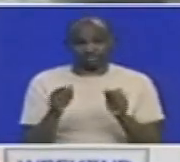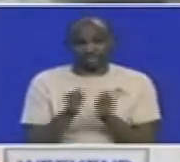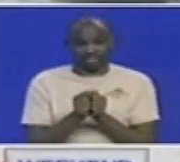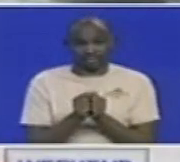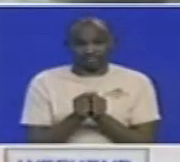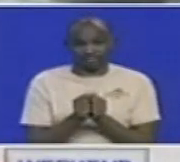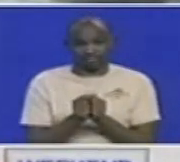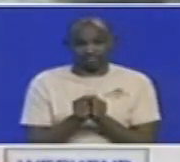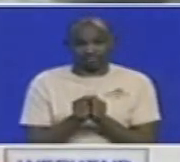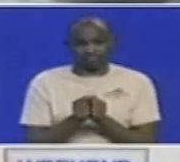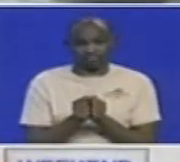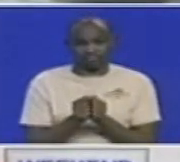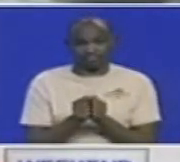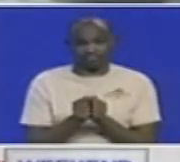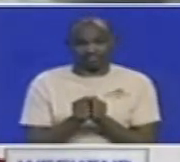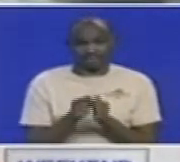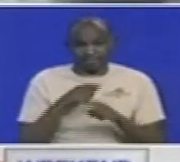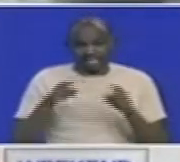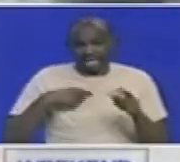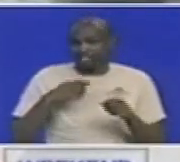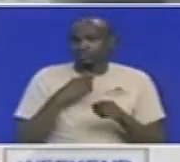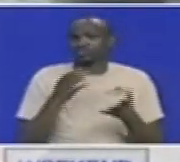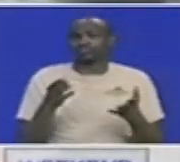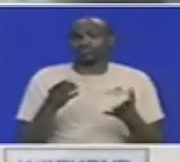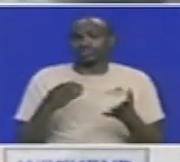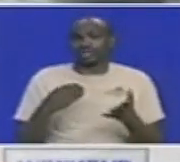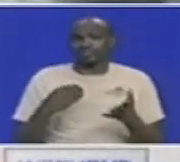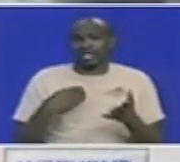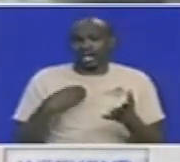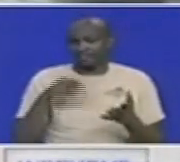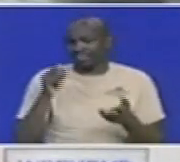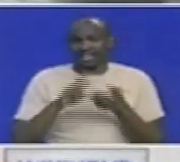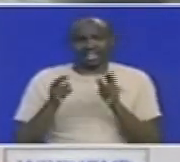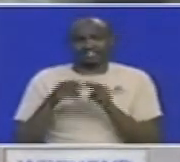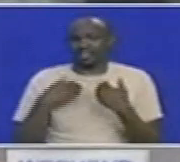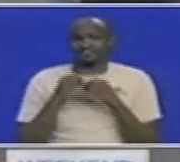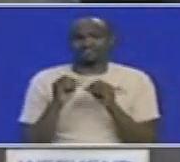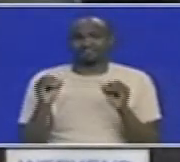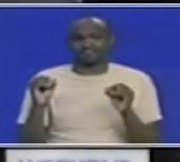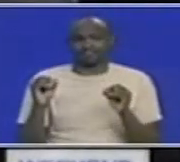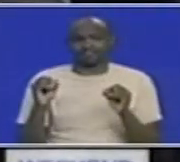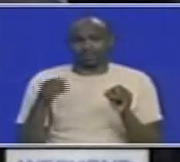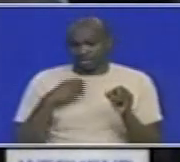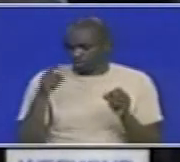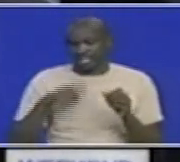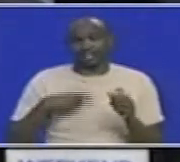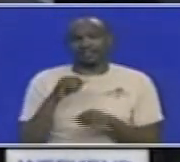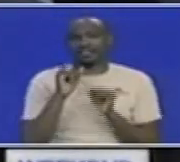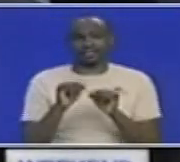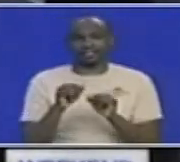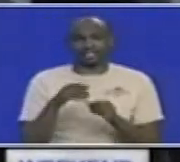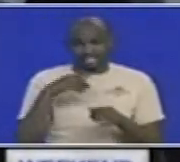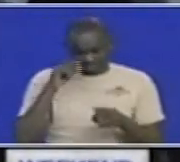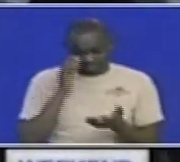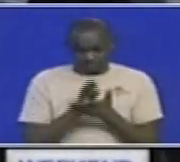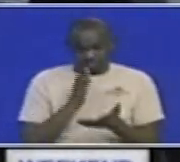it's right, but we don't have an alternative. That's the only way to survive. Despite all Beverton